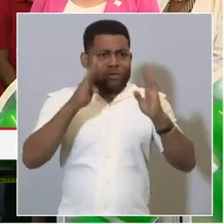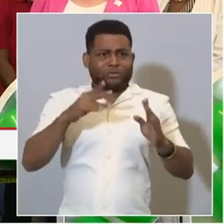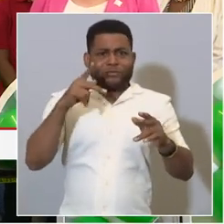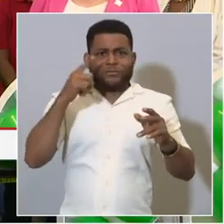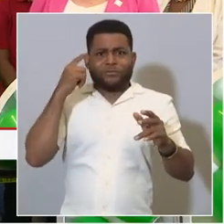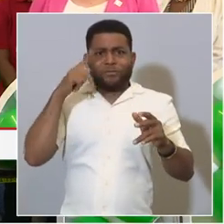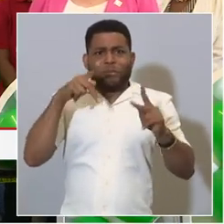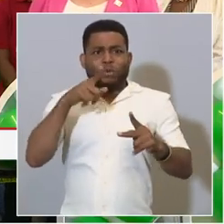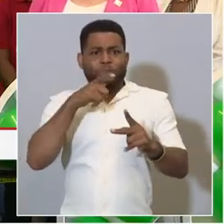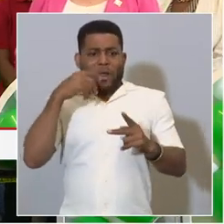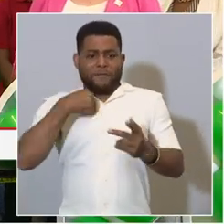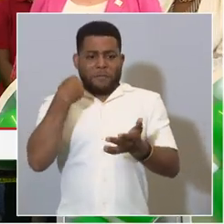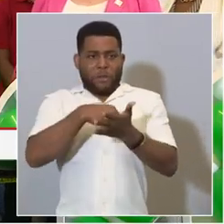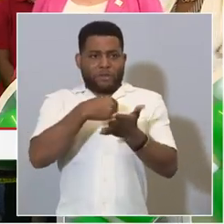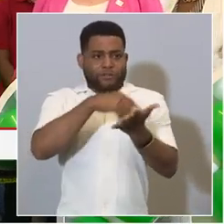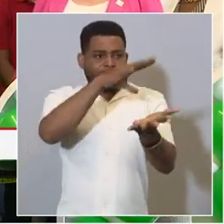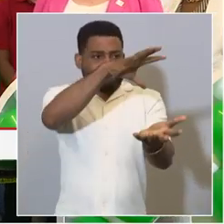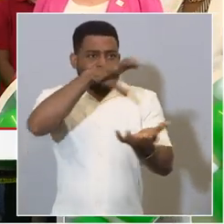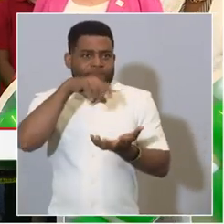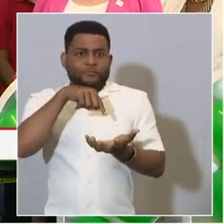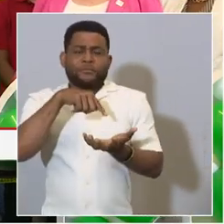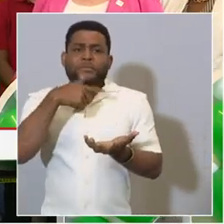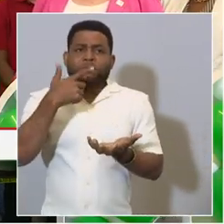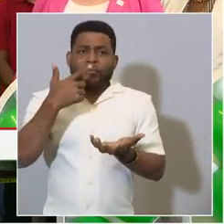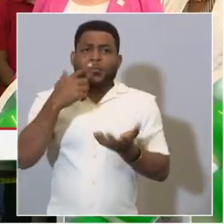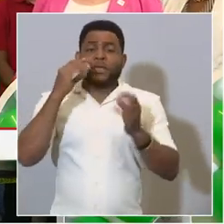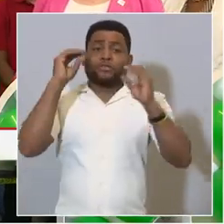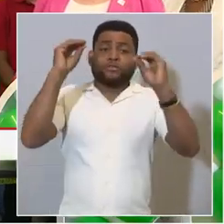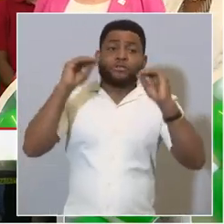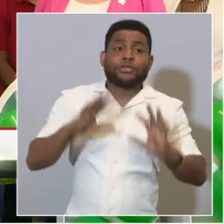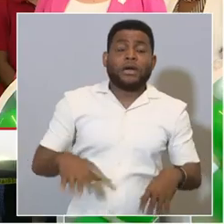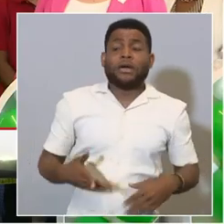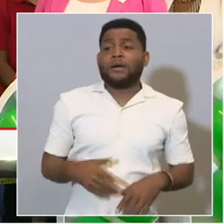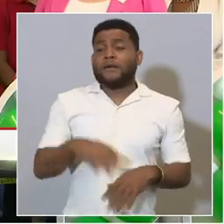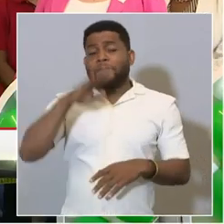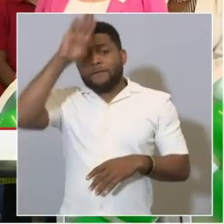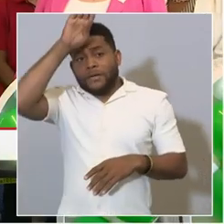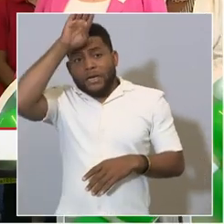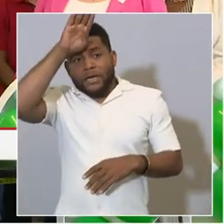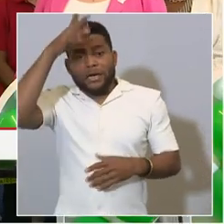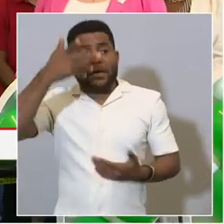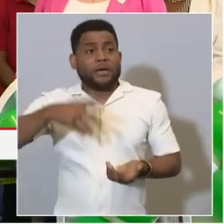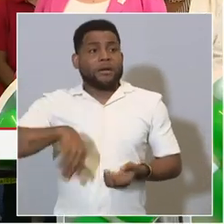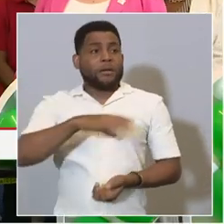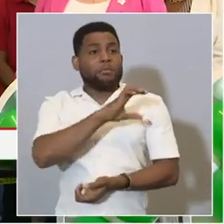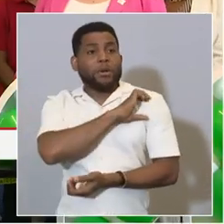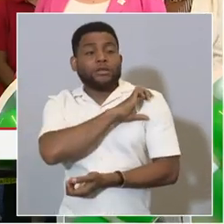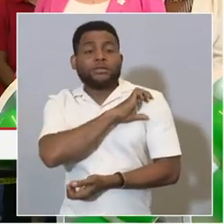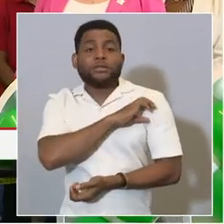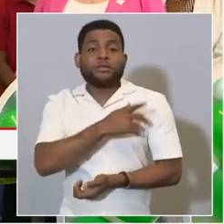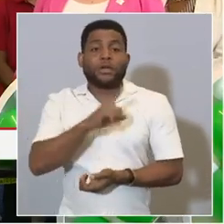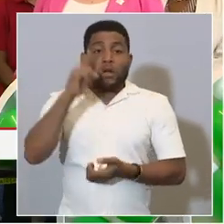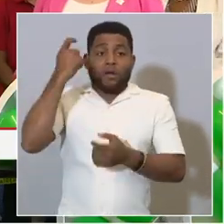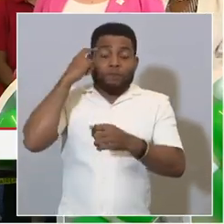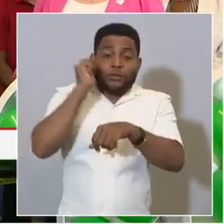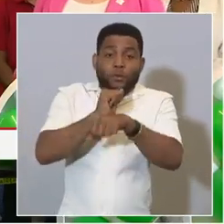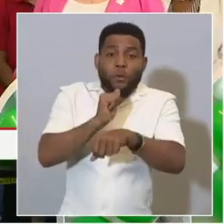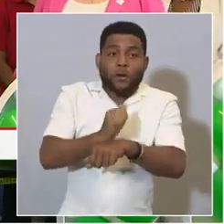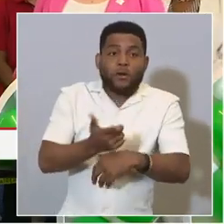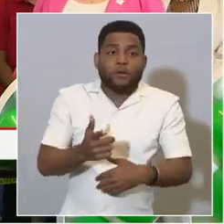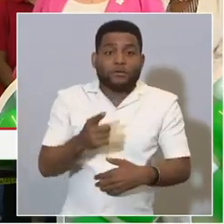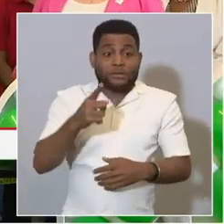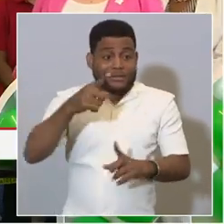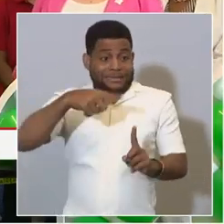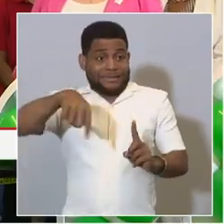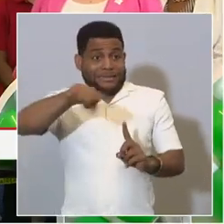AMI. Those are our teachers, our firefighters, our police officers, our government workers. And so the government should be a